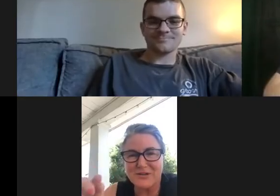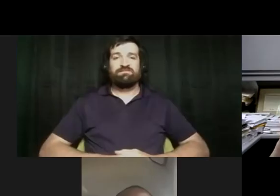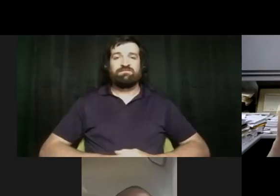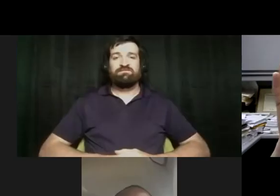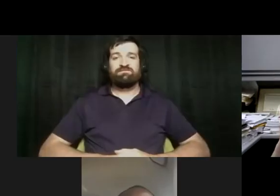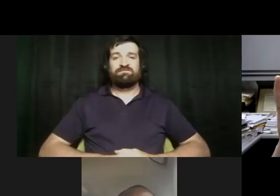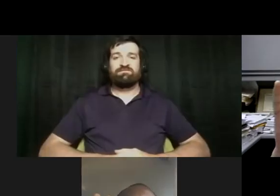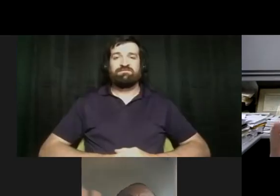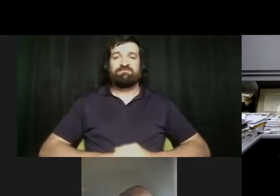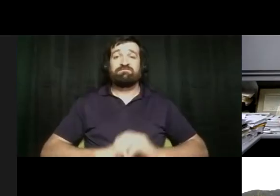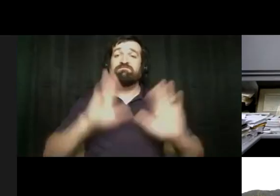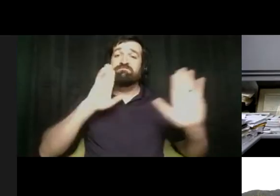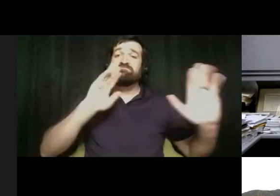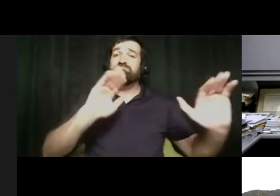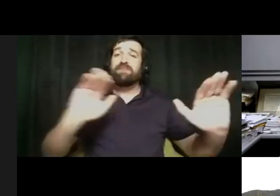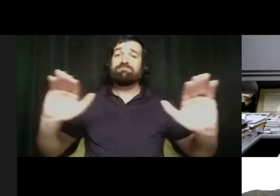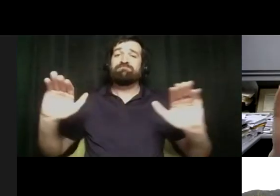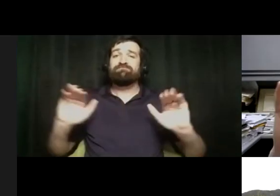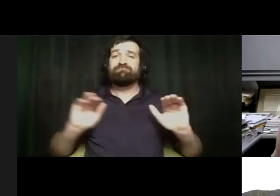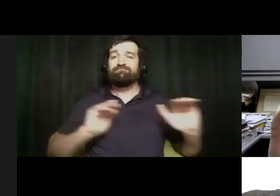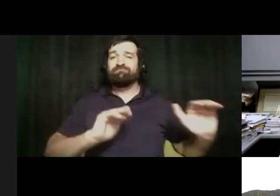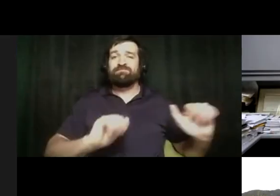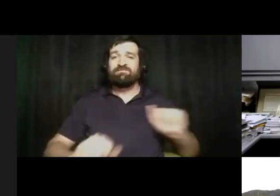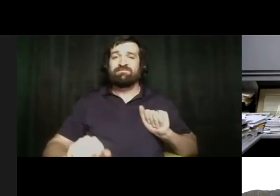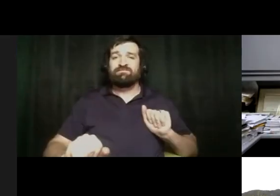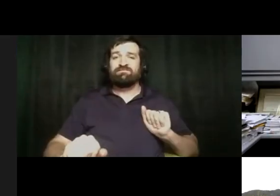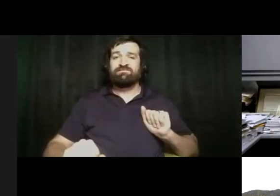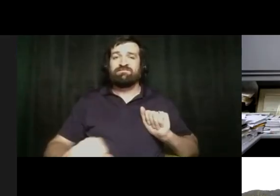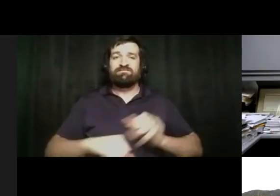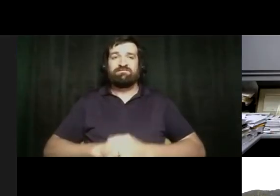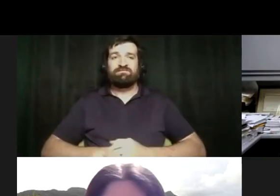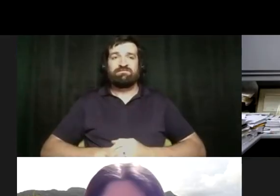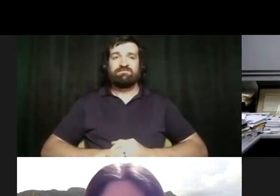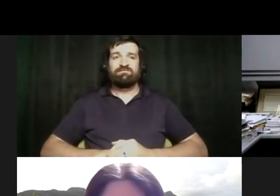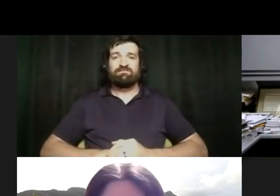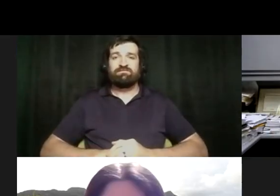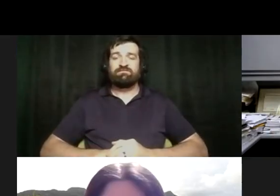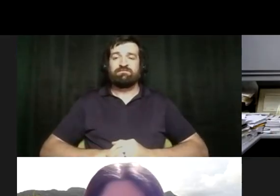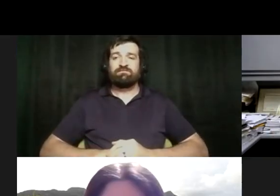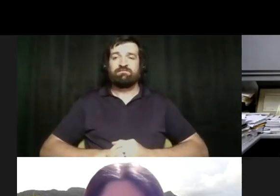Adu, Dr. Kovac. Bye-bye. Thank you. Thanks, Alexa. Thanks, Stacy.